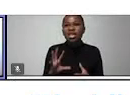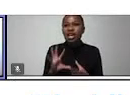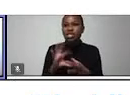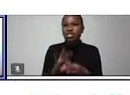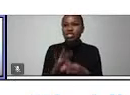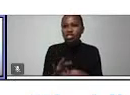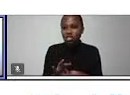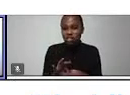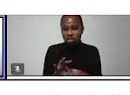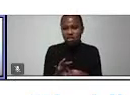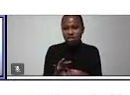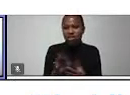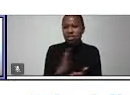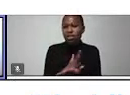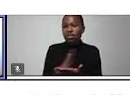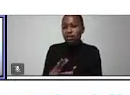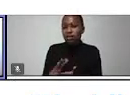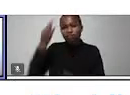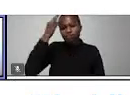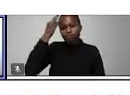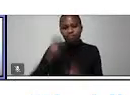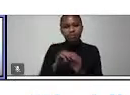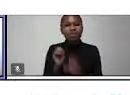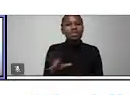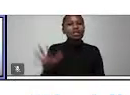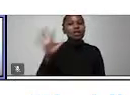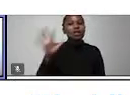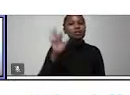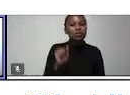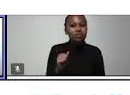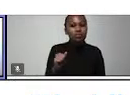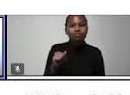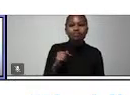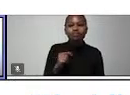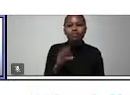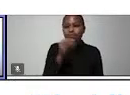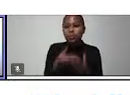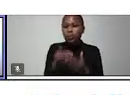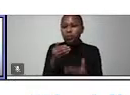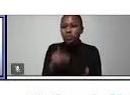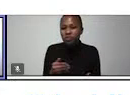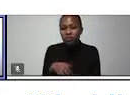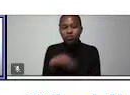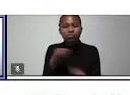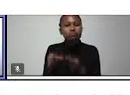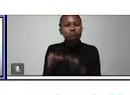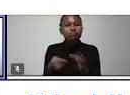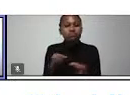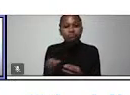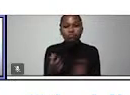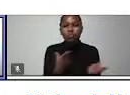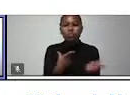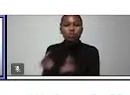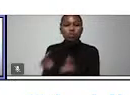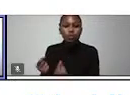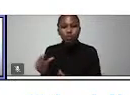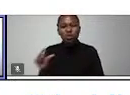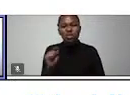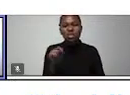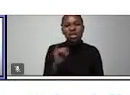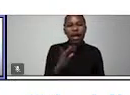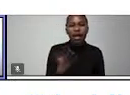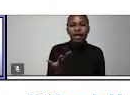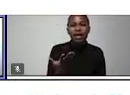other spheres of government in South Africa. Ilse has mentioned what she's planning to do actually with DTI and actually other